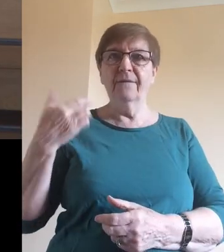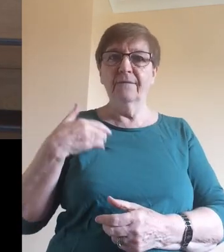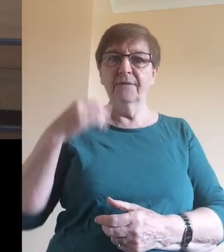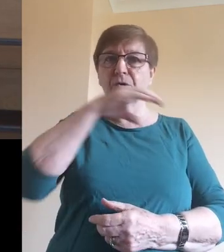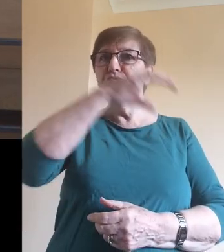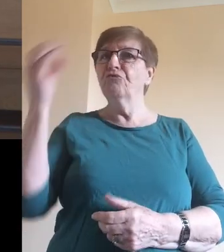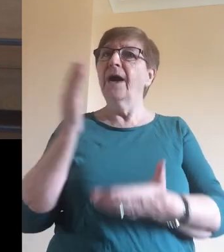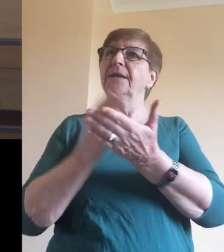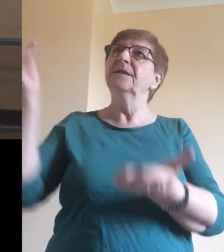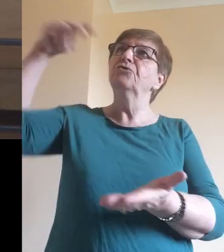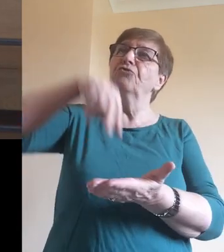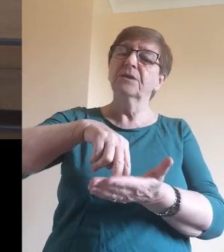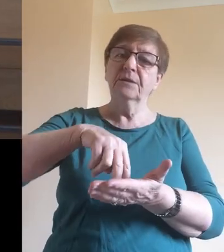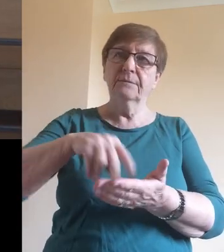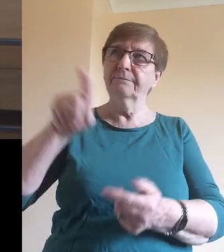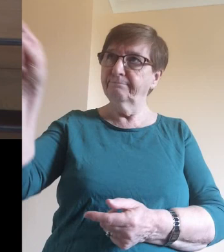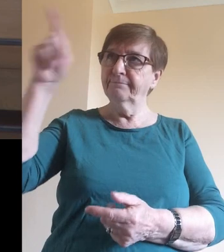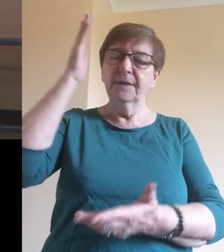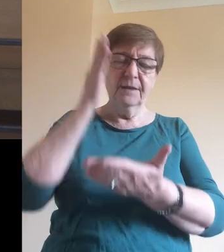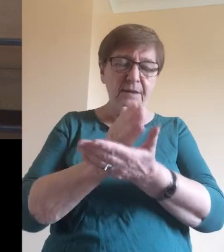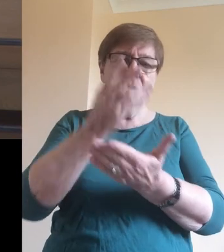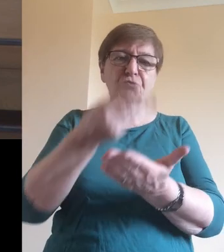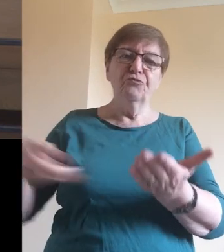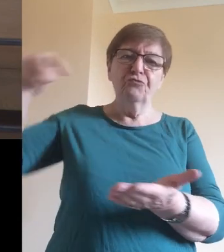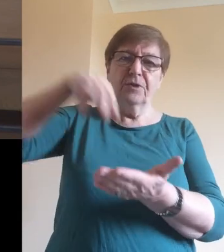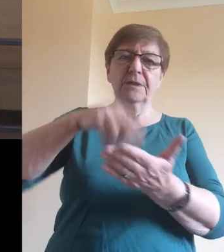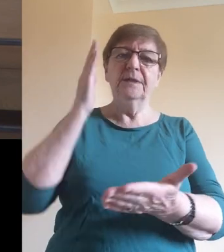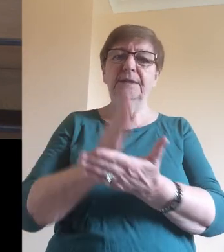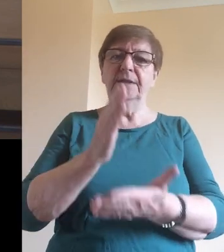Christ is risen. He is risen indeed.